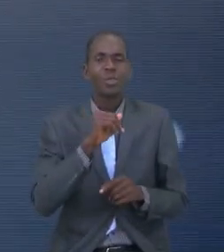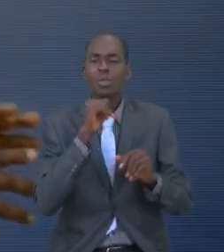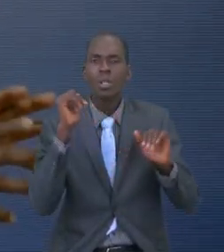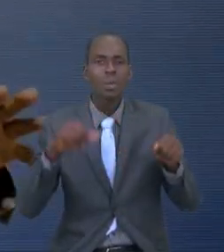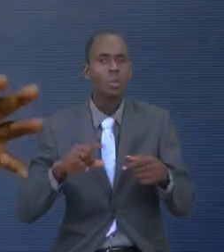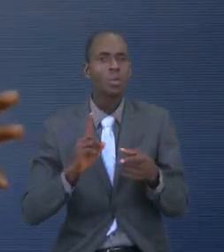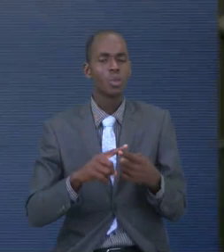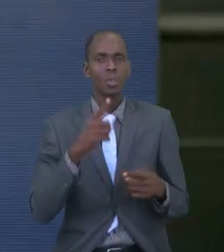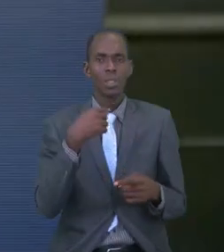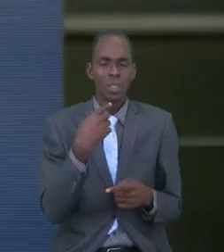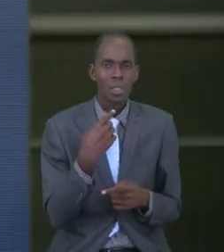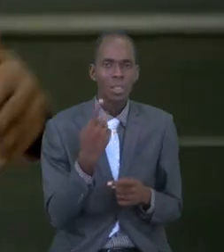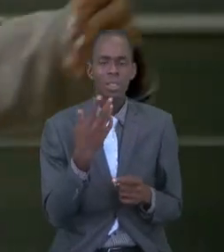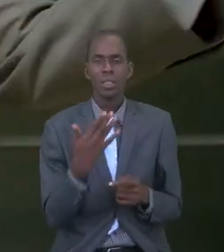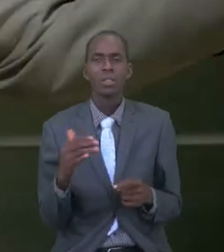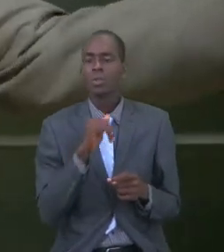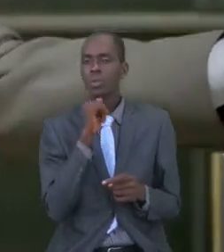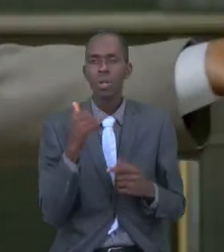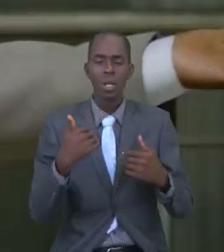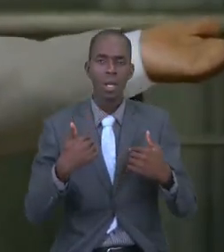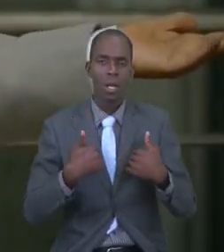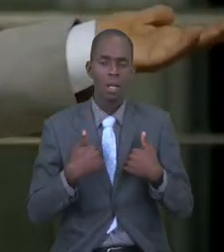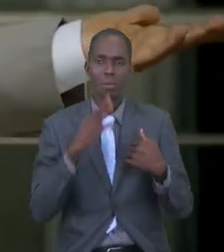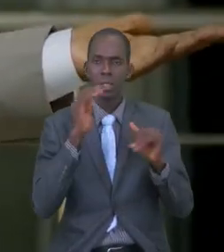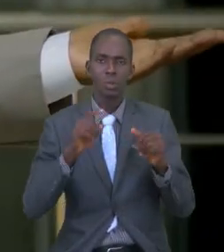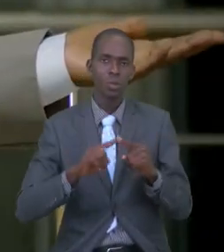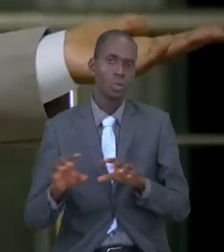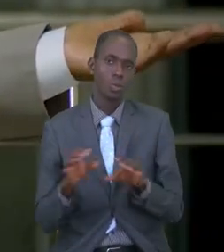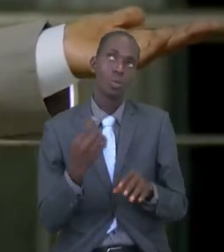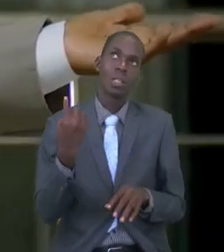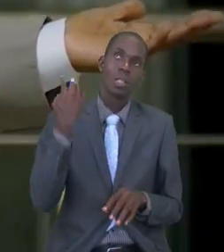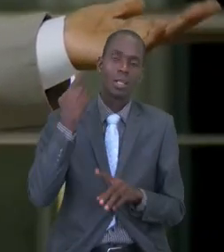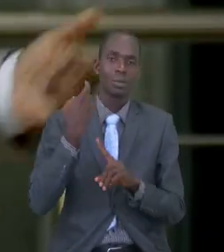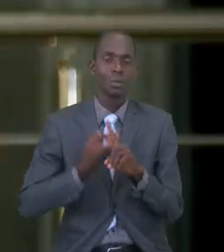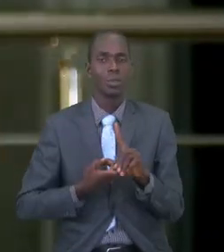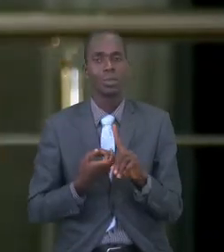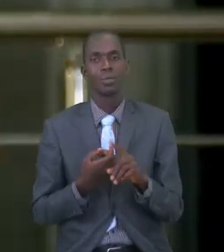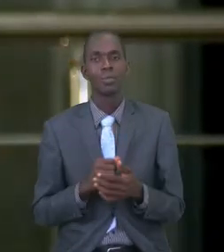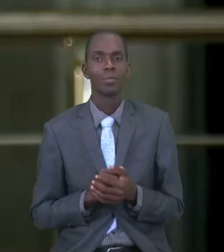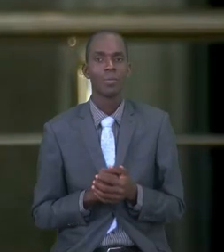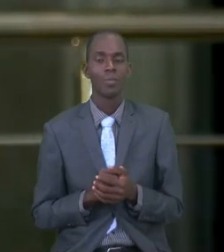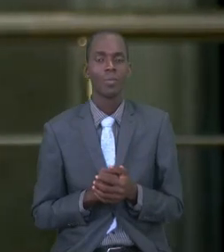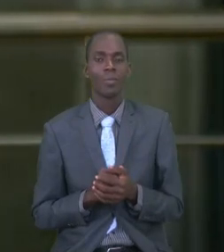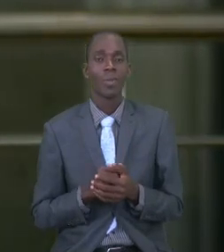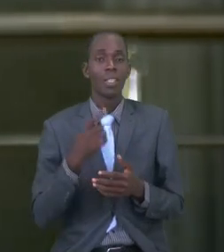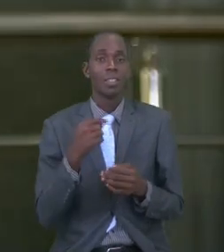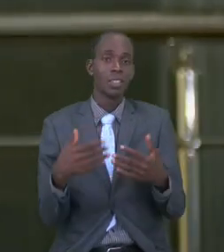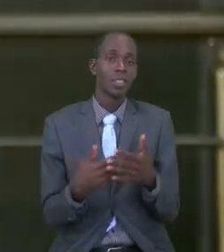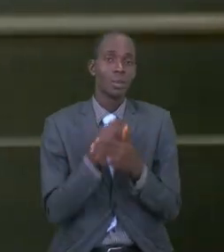said and the things you couldn't have done last month. The new